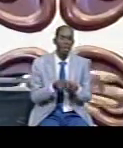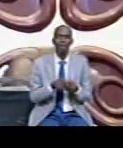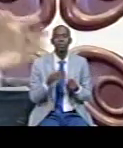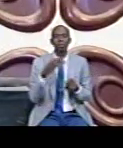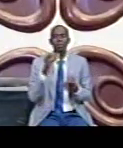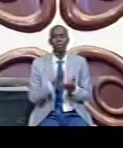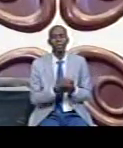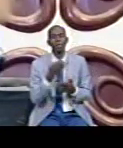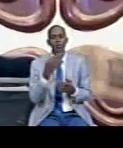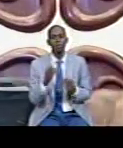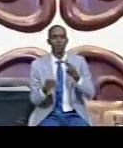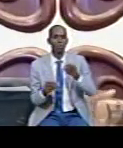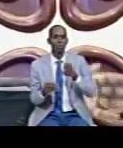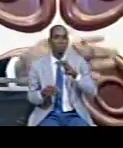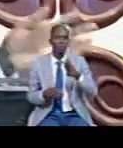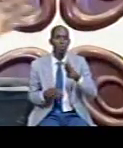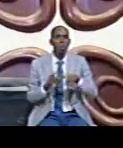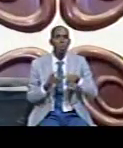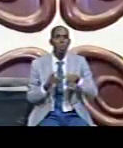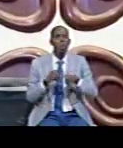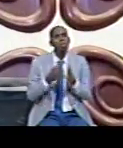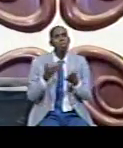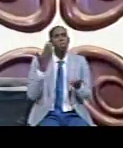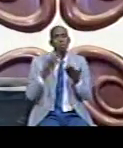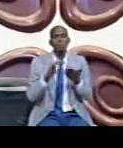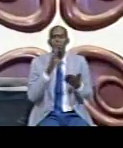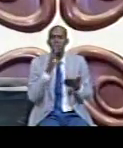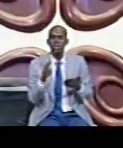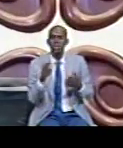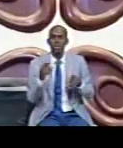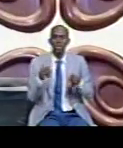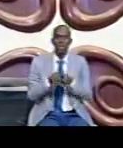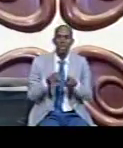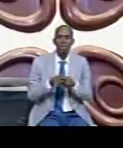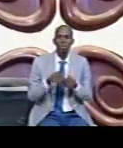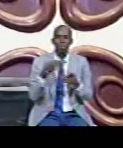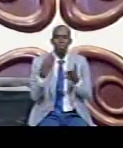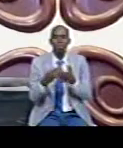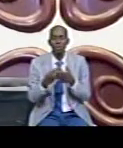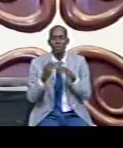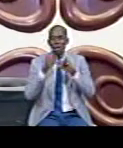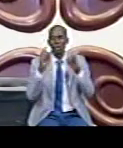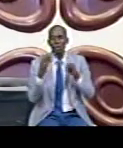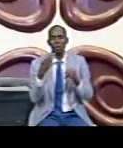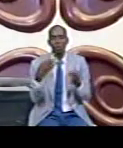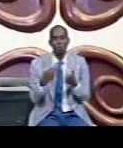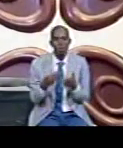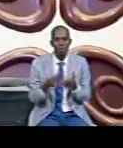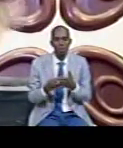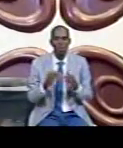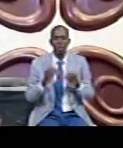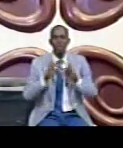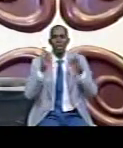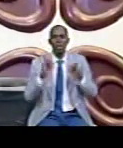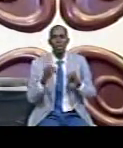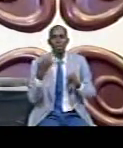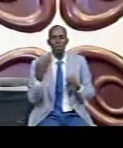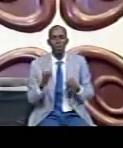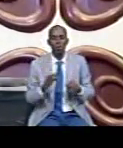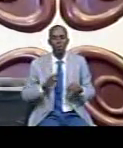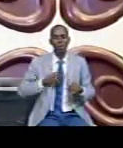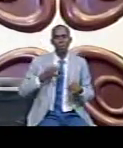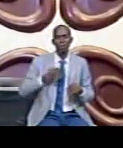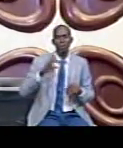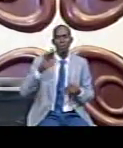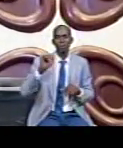the idol of fashion, the idol of society, and all those things that can put pressure on you.